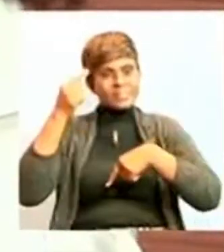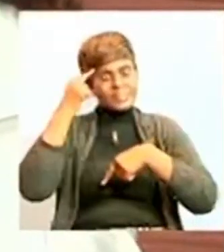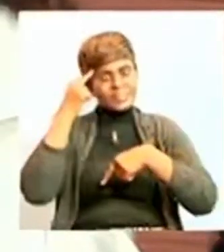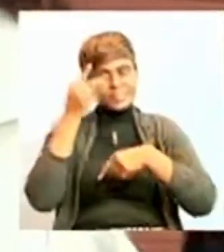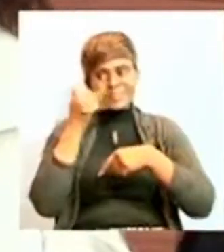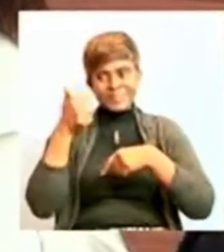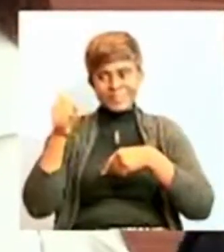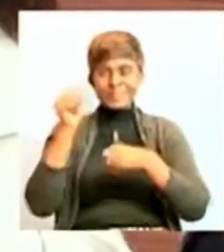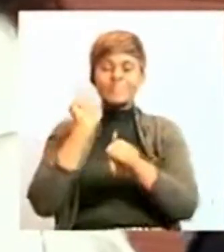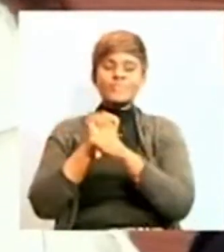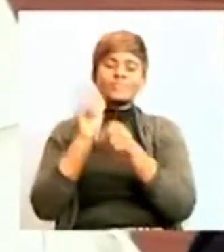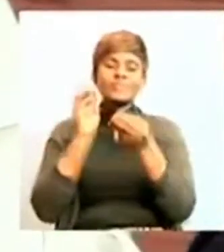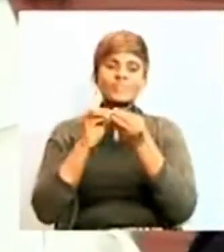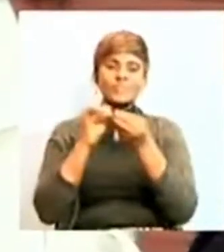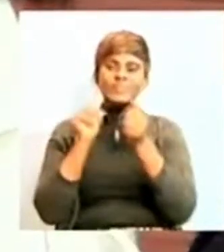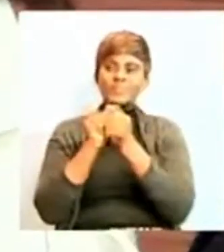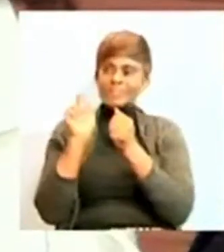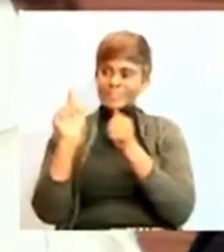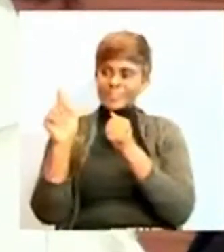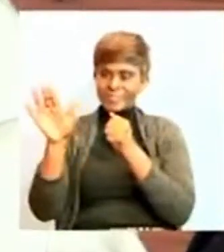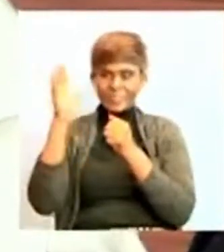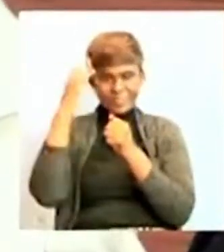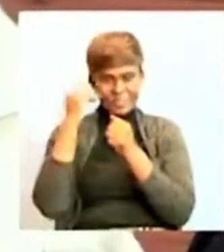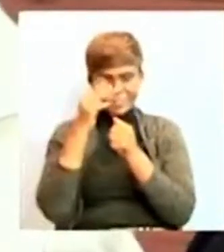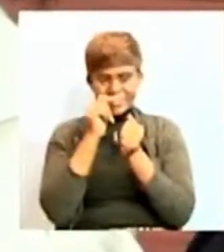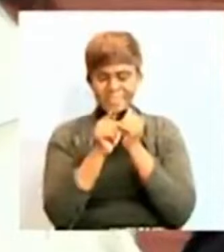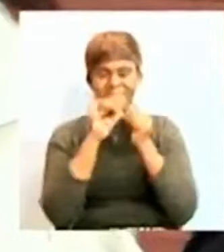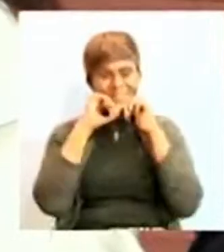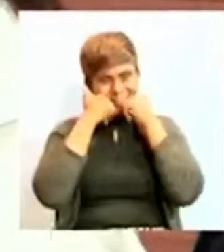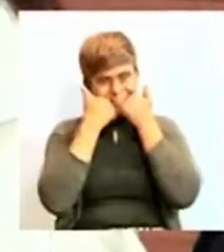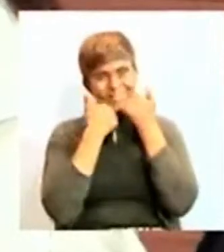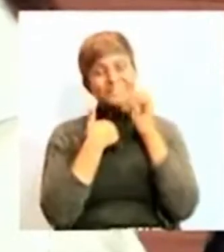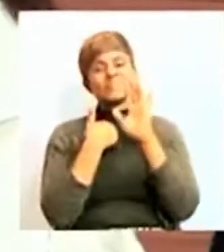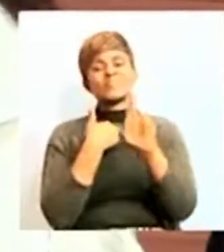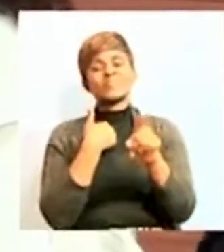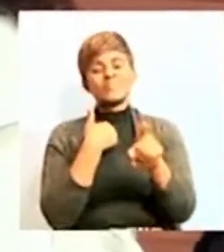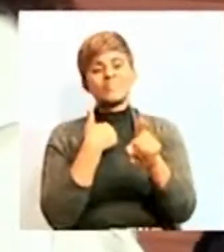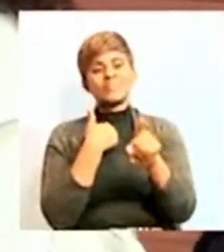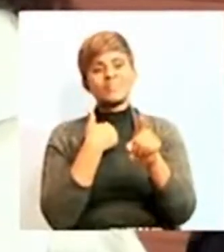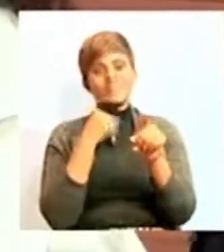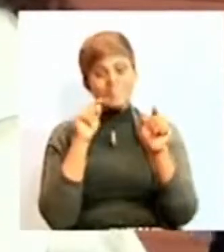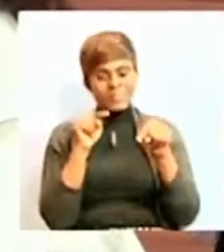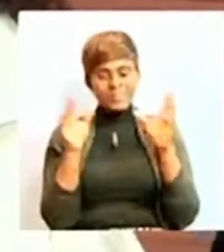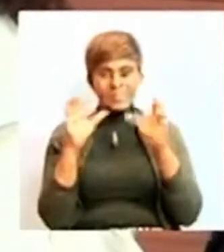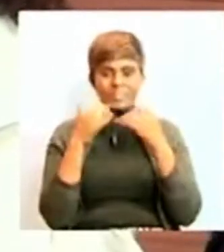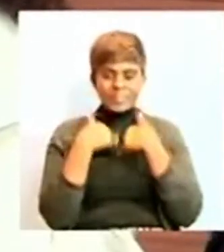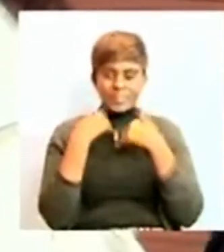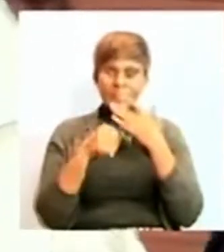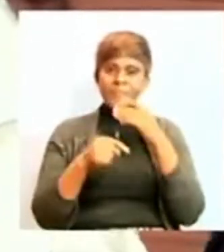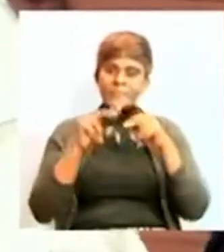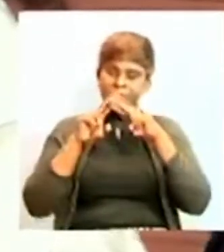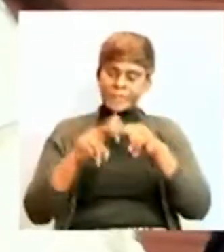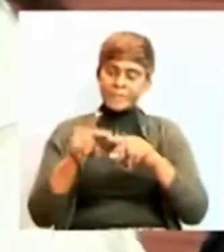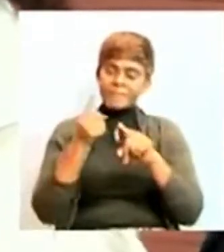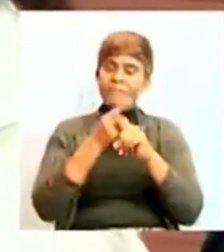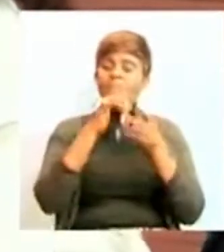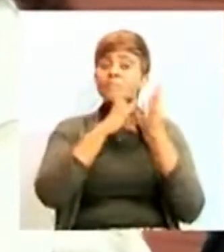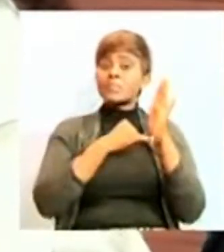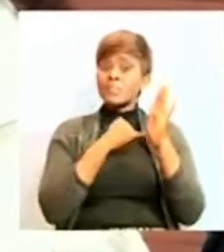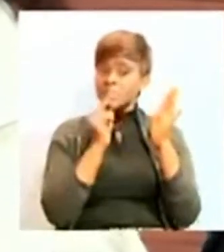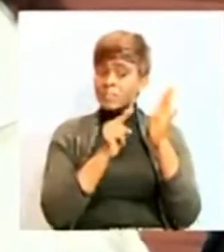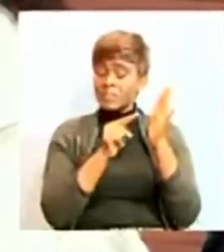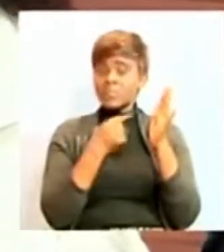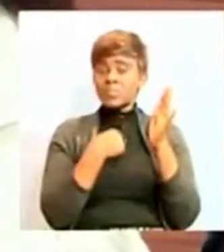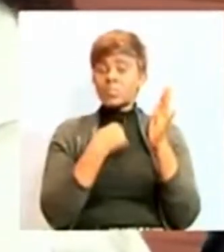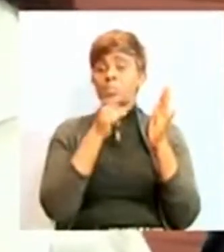should do more with your officers because it's an embarrassment. This is a committee that has been sitting from January. And